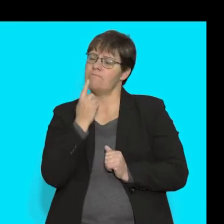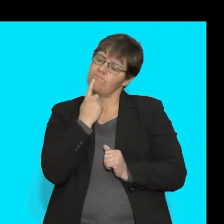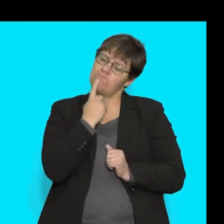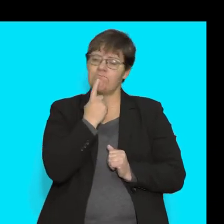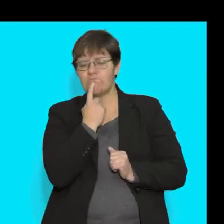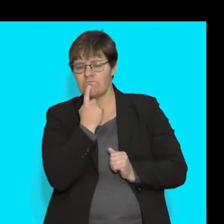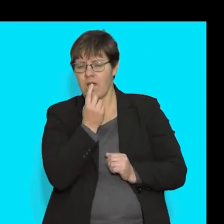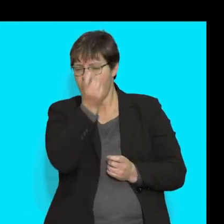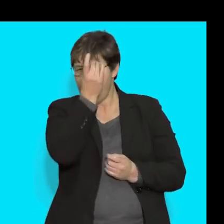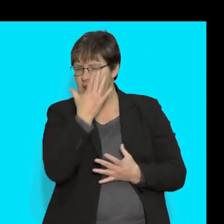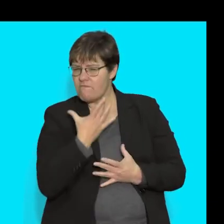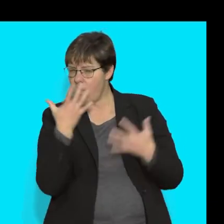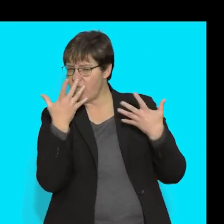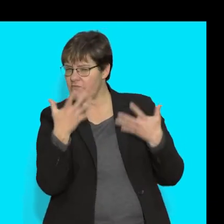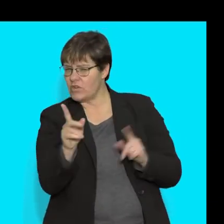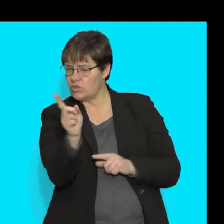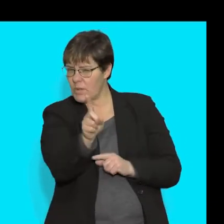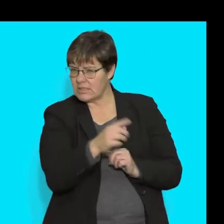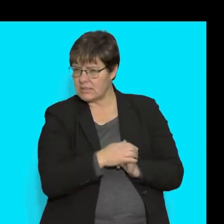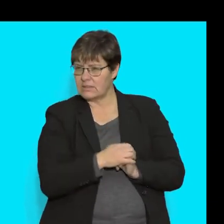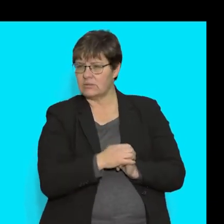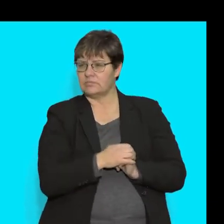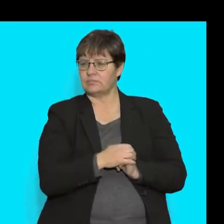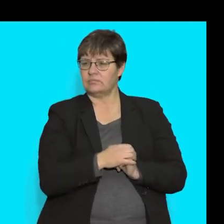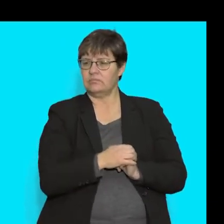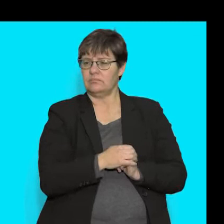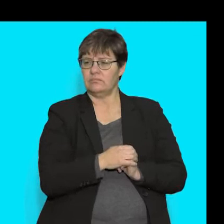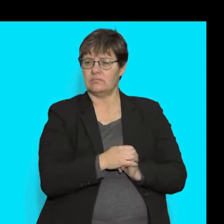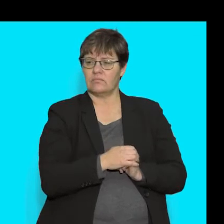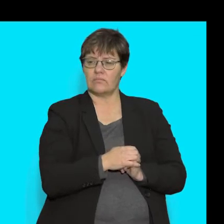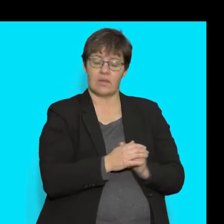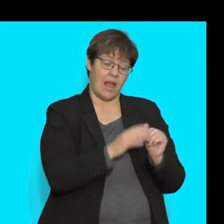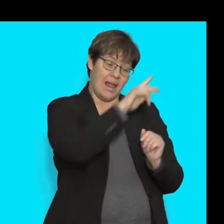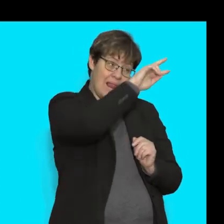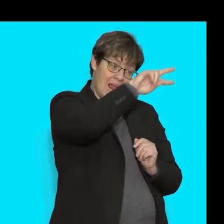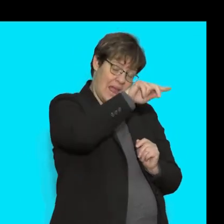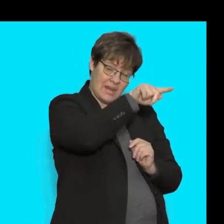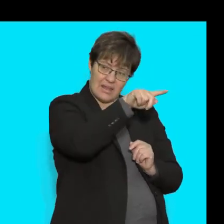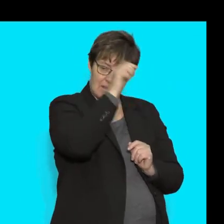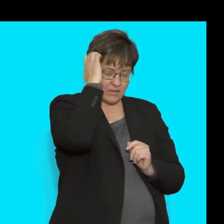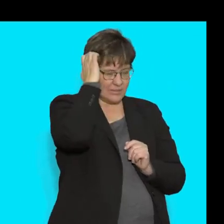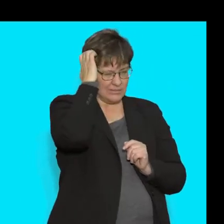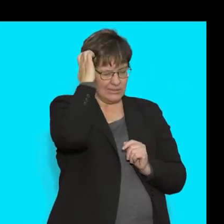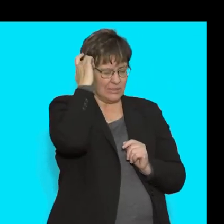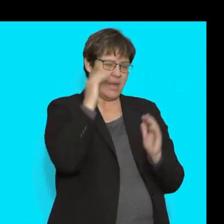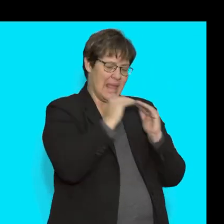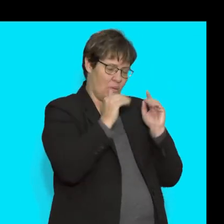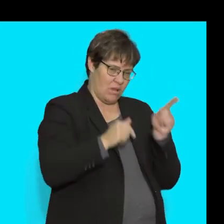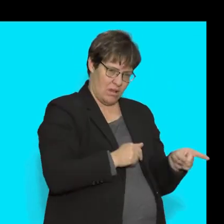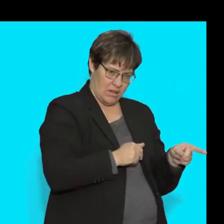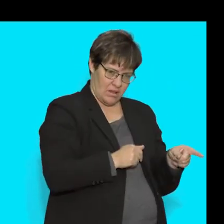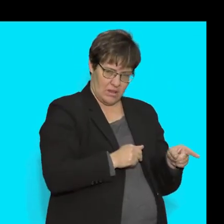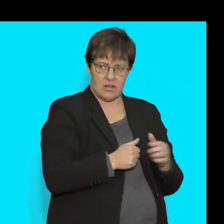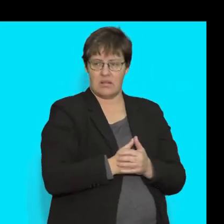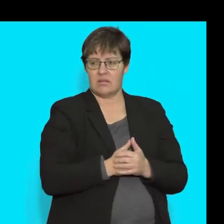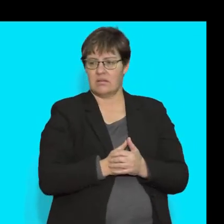then kind of tells us already that this liner here will be equal